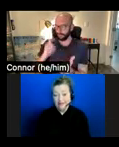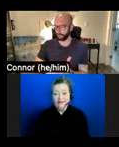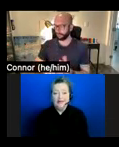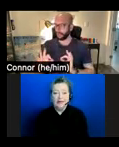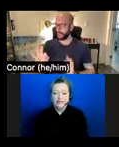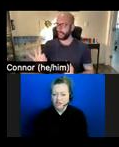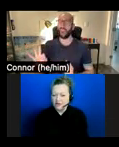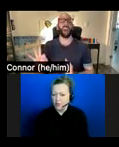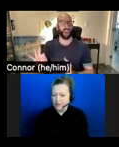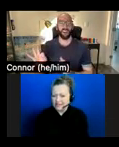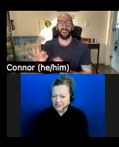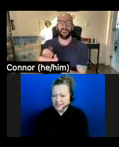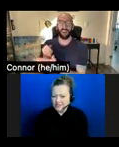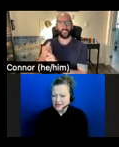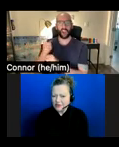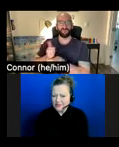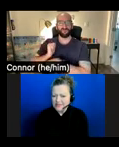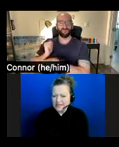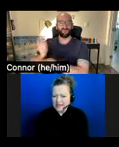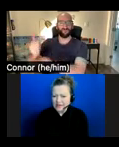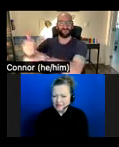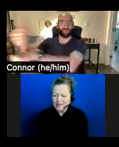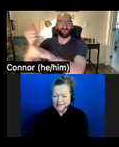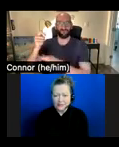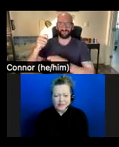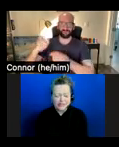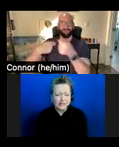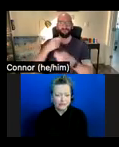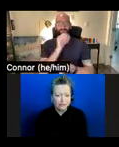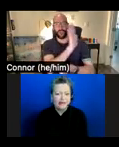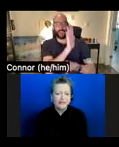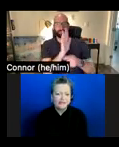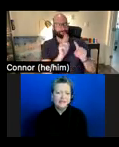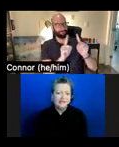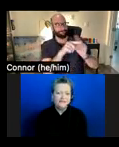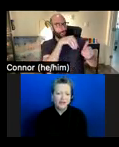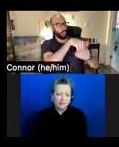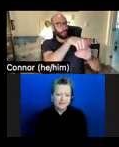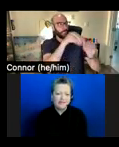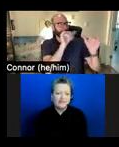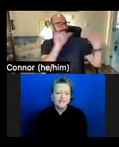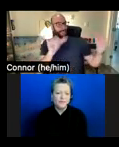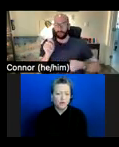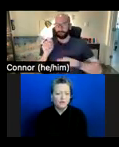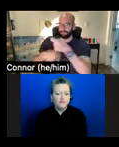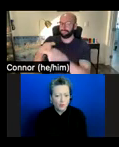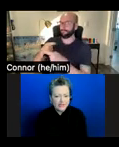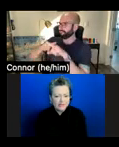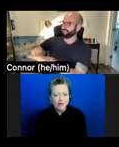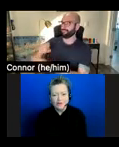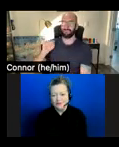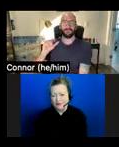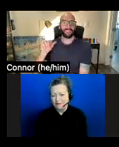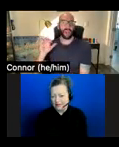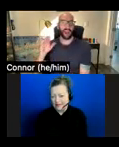online. There's a lot of organizations that are using Slack now because it really is a great environment that is work focused,